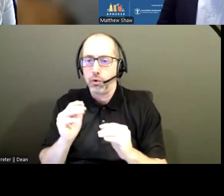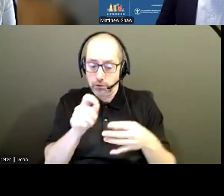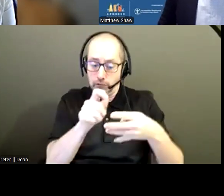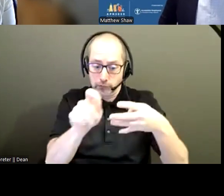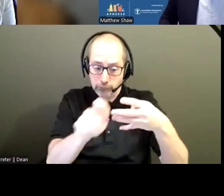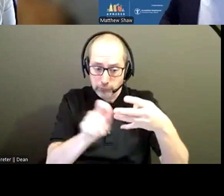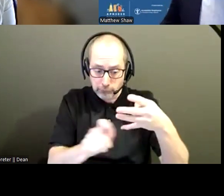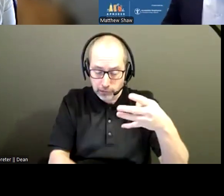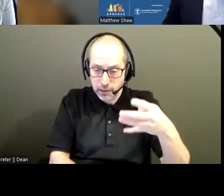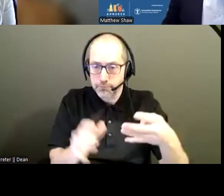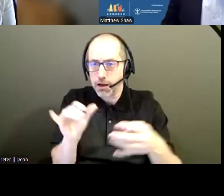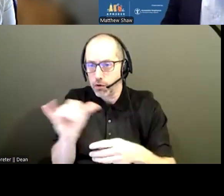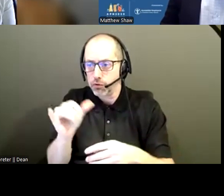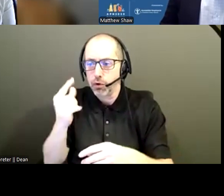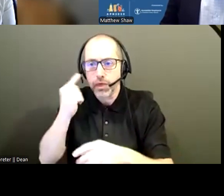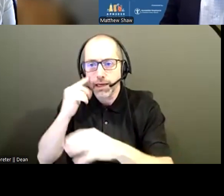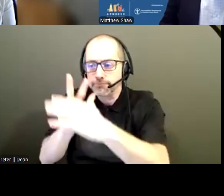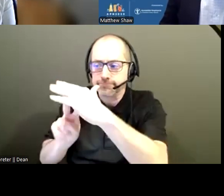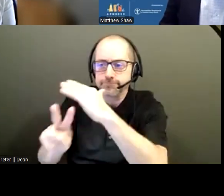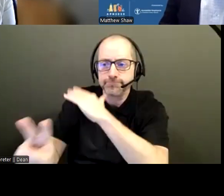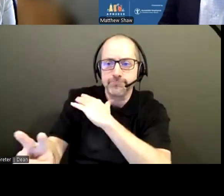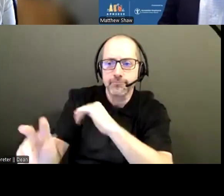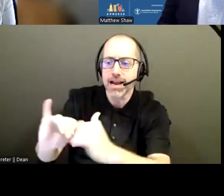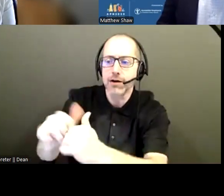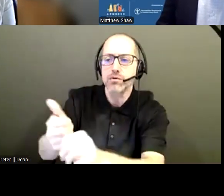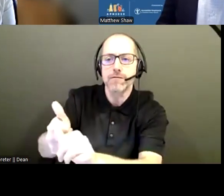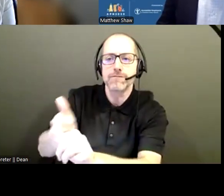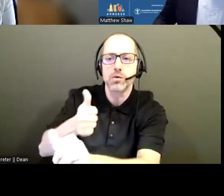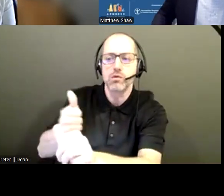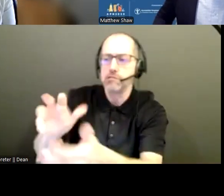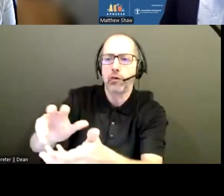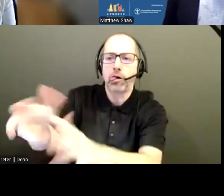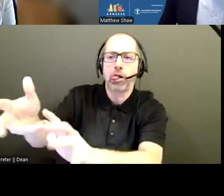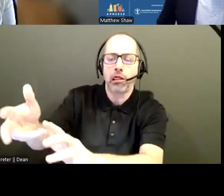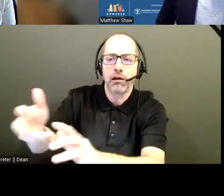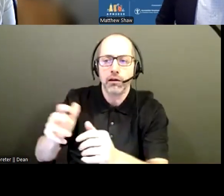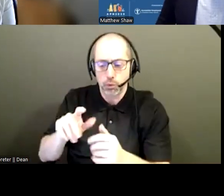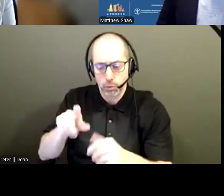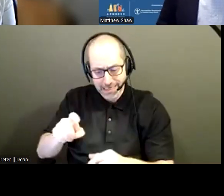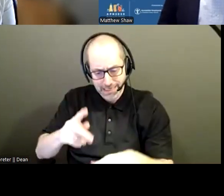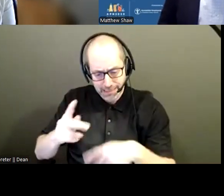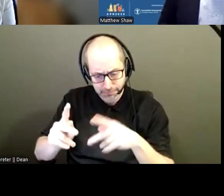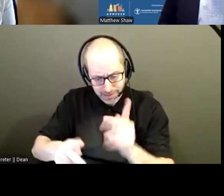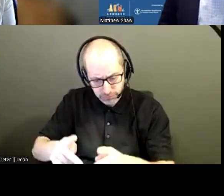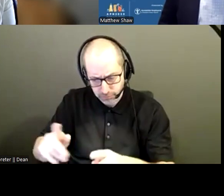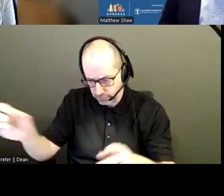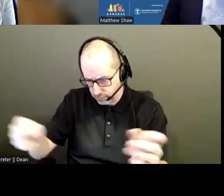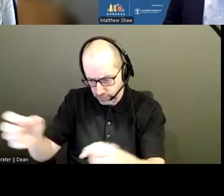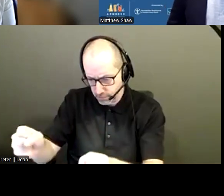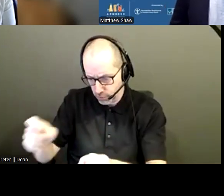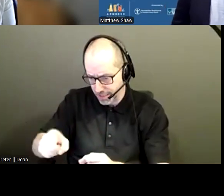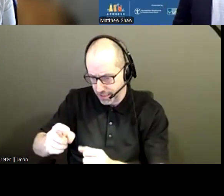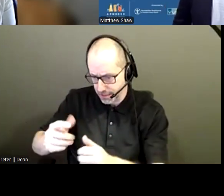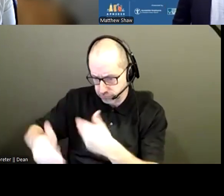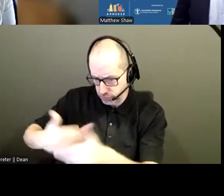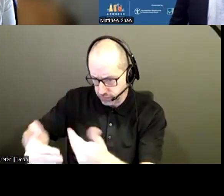some of these things from happening in the future and the people and the processes that we need in place to really make